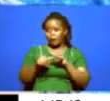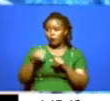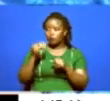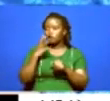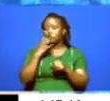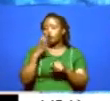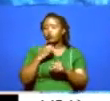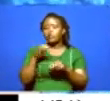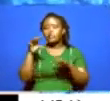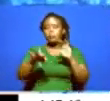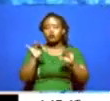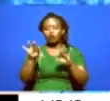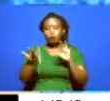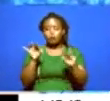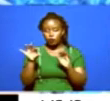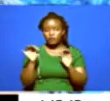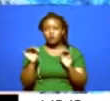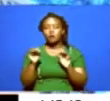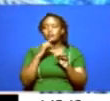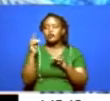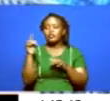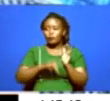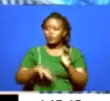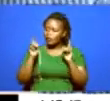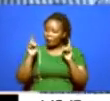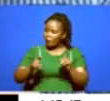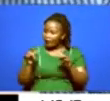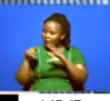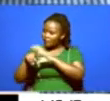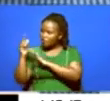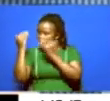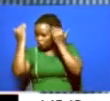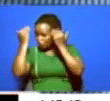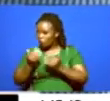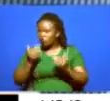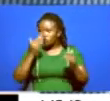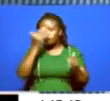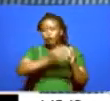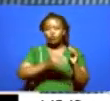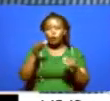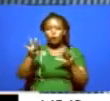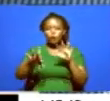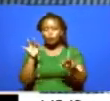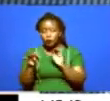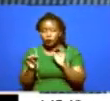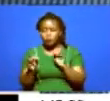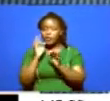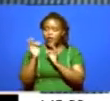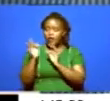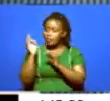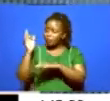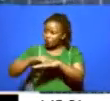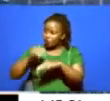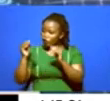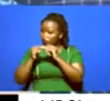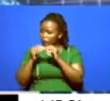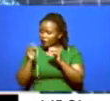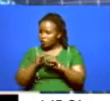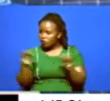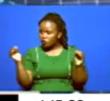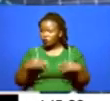They have threatened to move to court to stop the exercise plan for April 6th should they not be called for a meeting to straighten things out. We